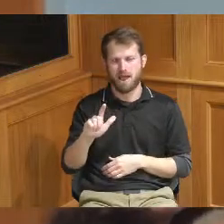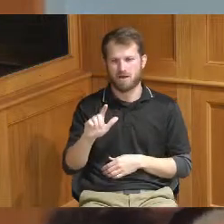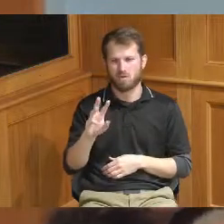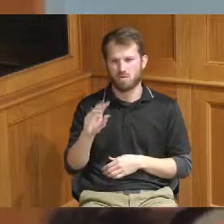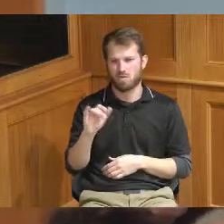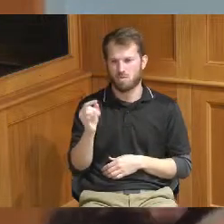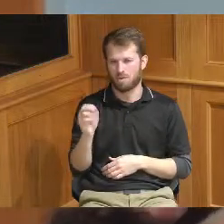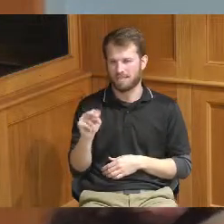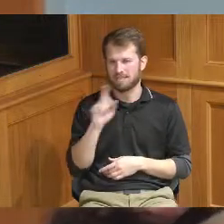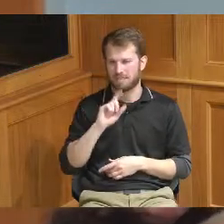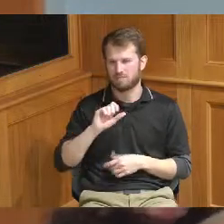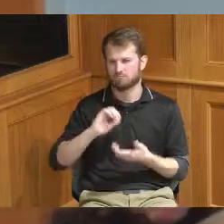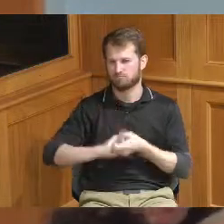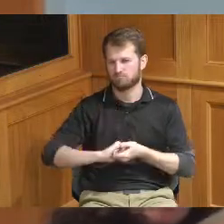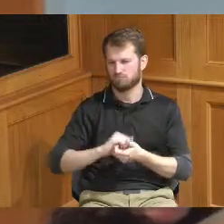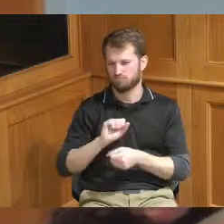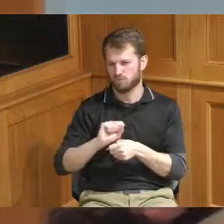agreement.